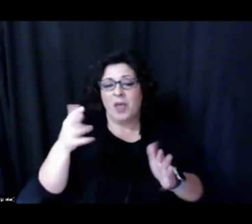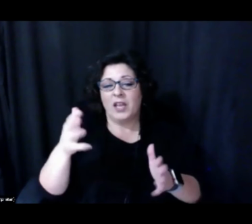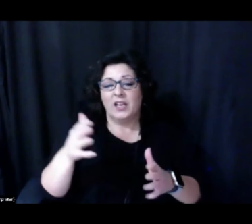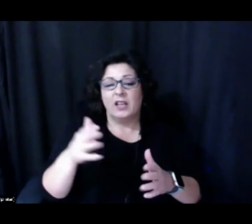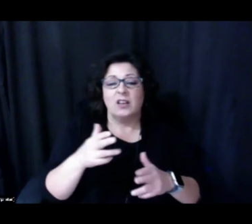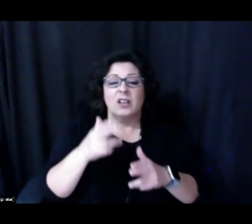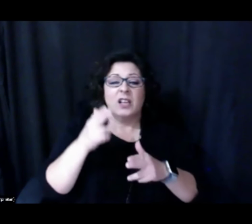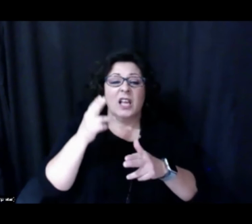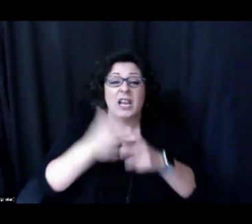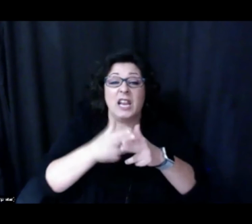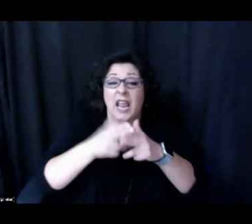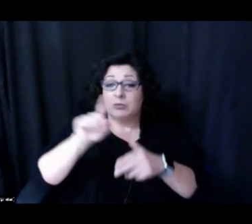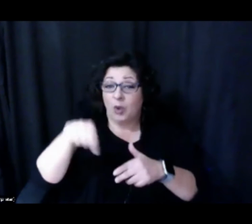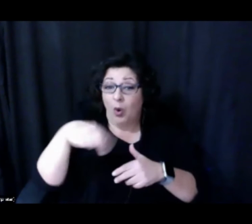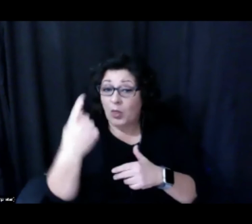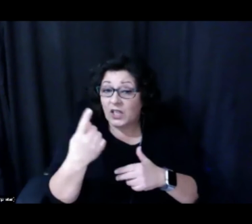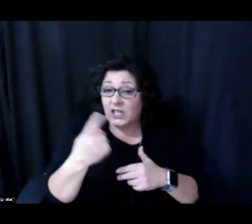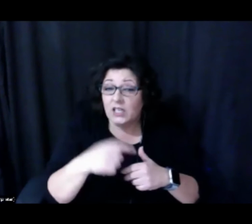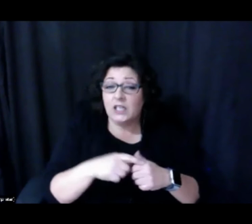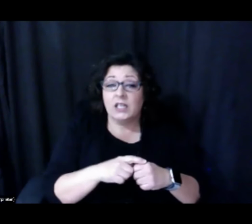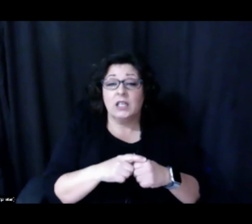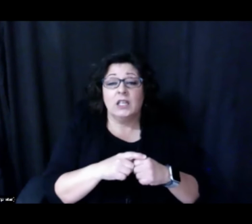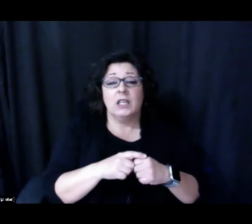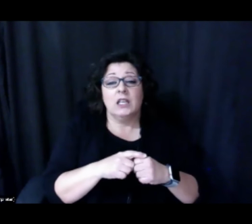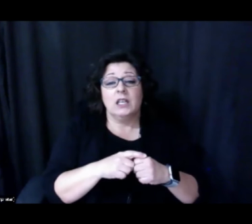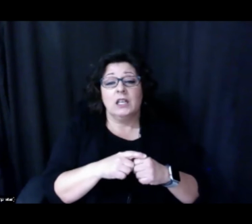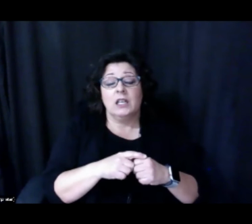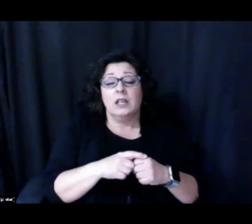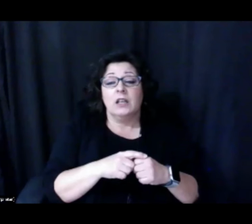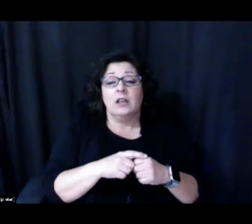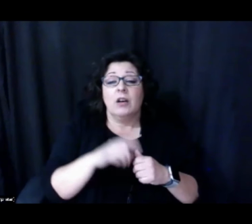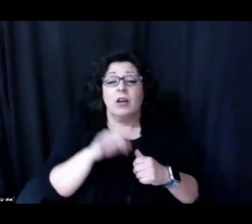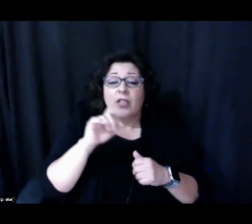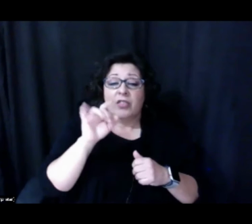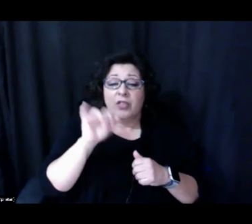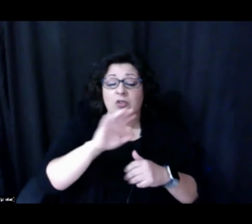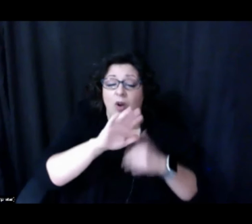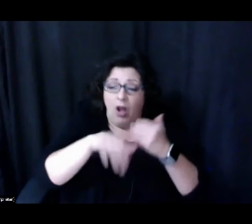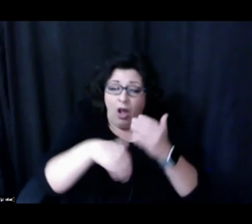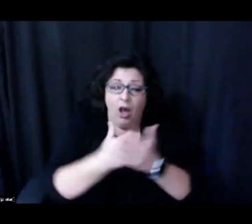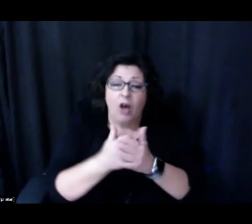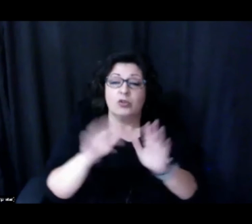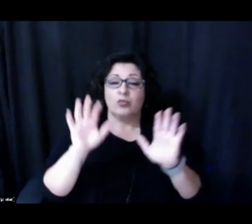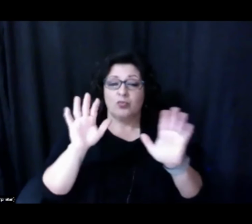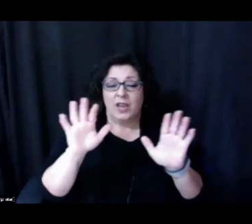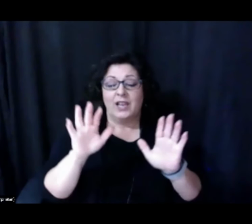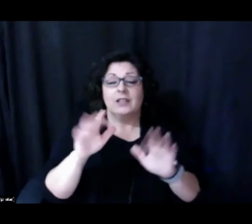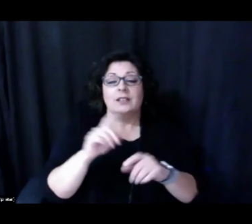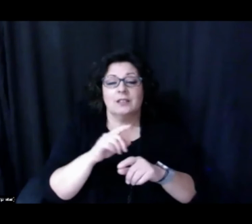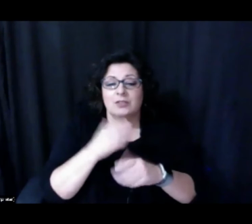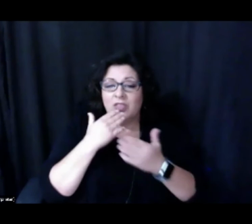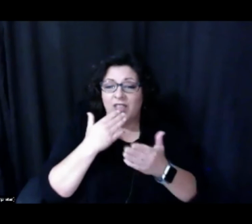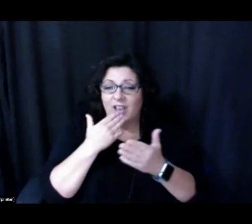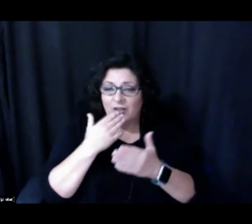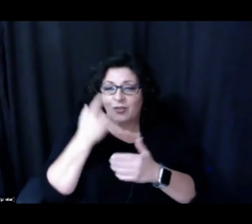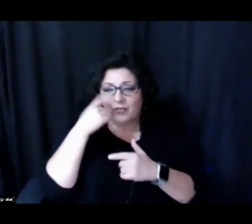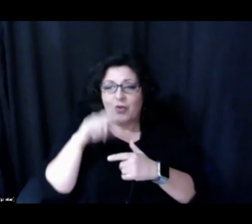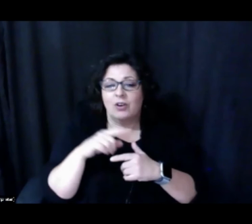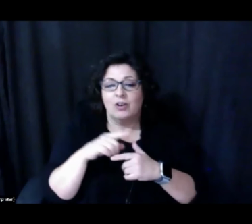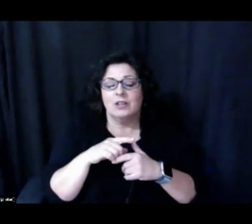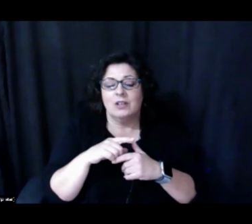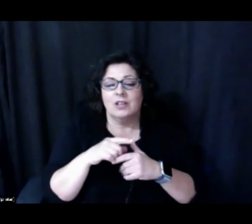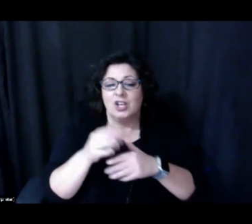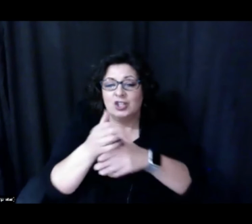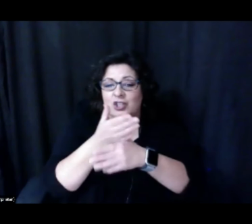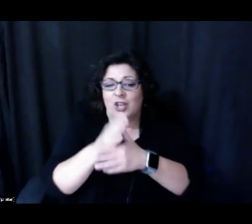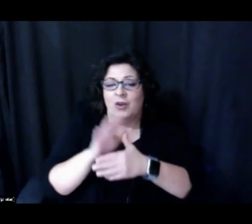Names only, yeah. So yes, these are all great. So thank you all for